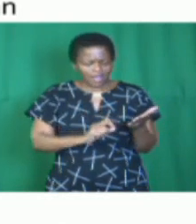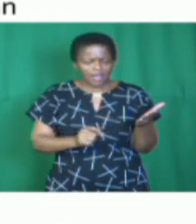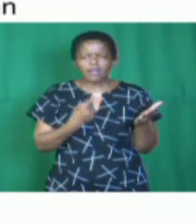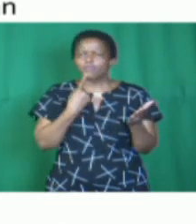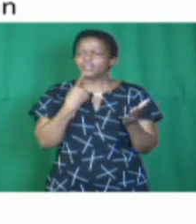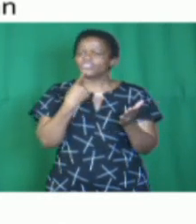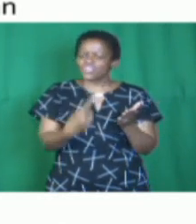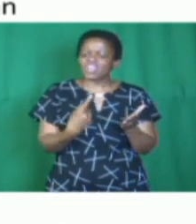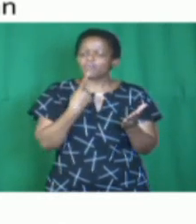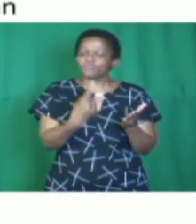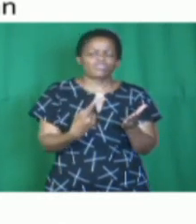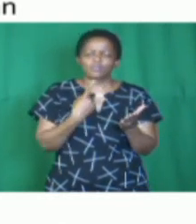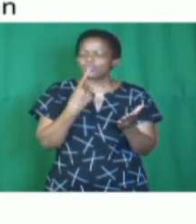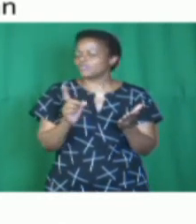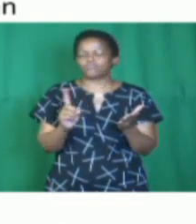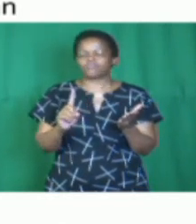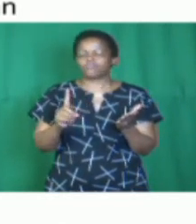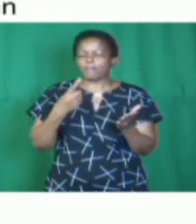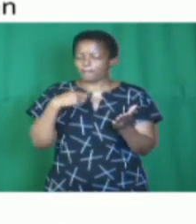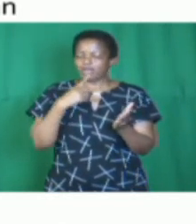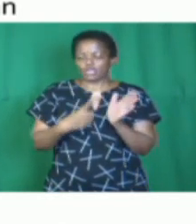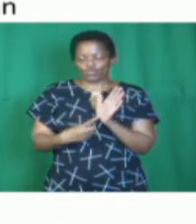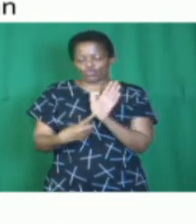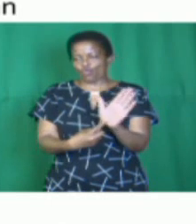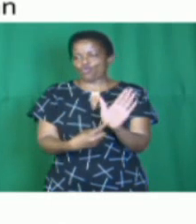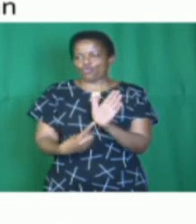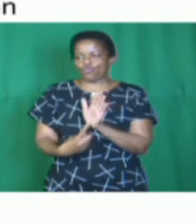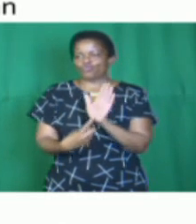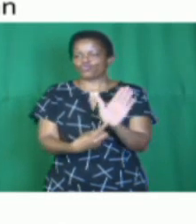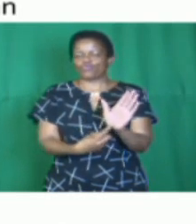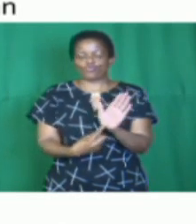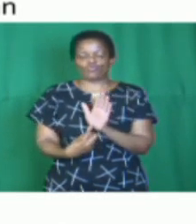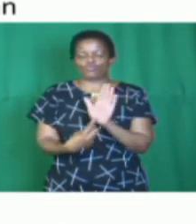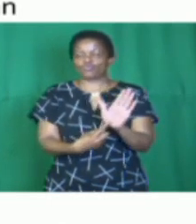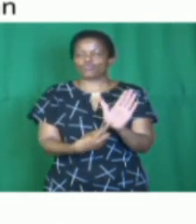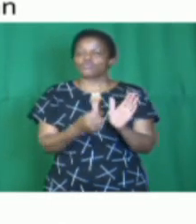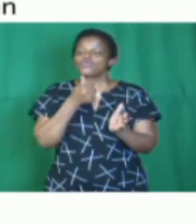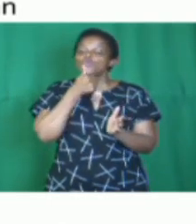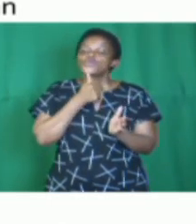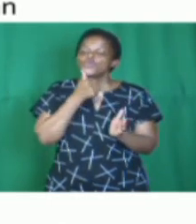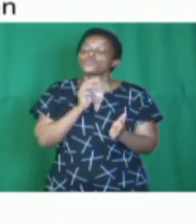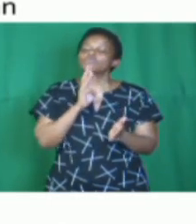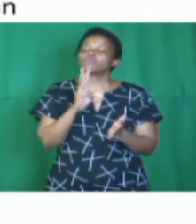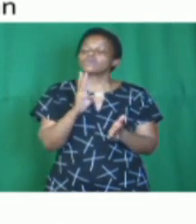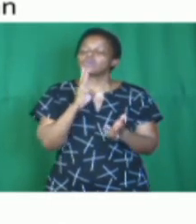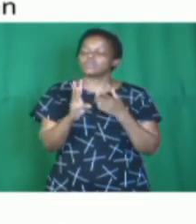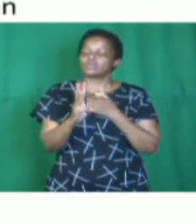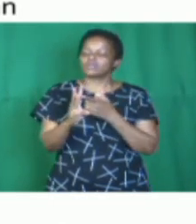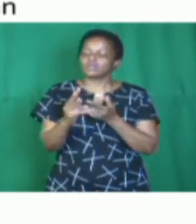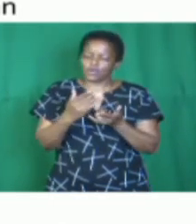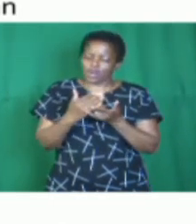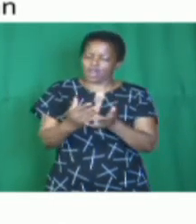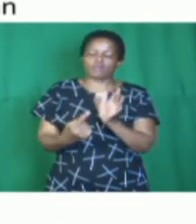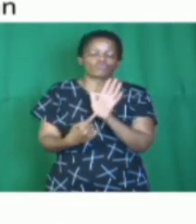the reader. You show. How do you show? You show through the use of what? Words. You use the strong adjectives, the